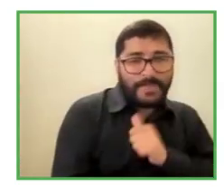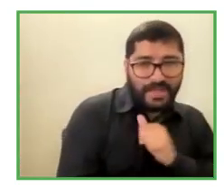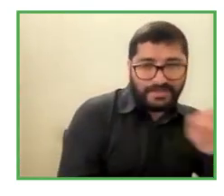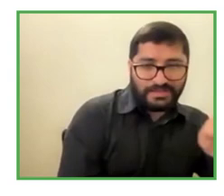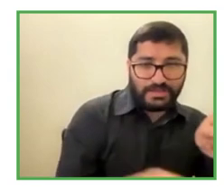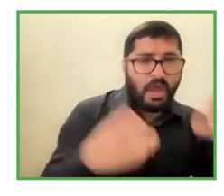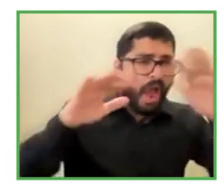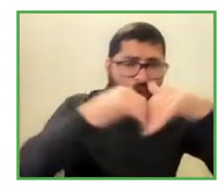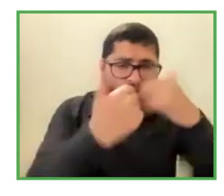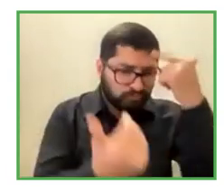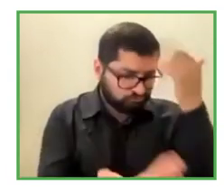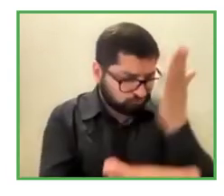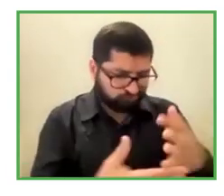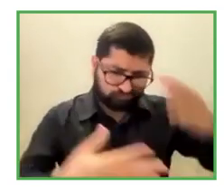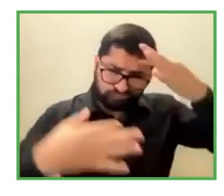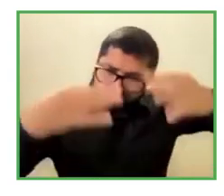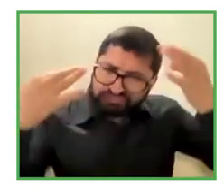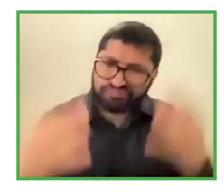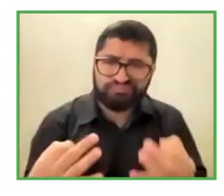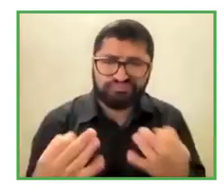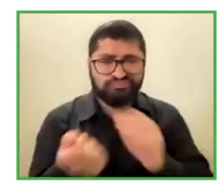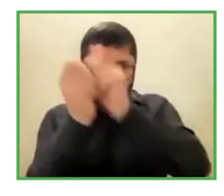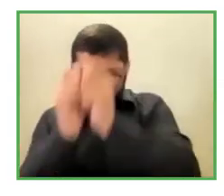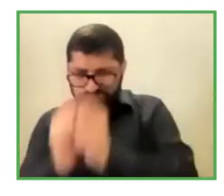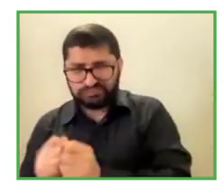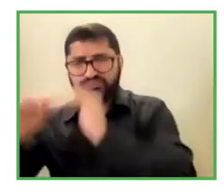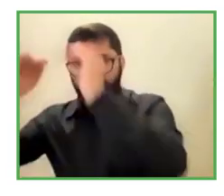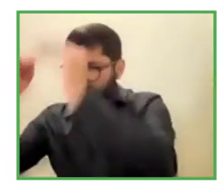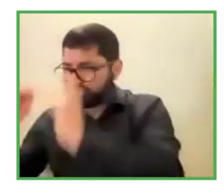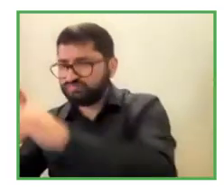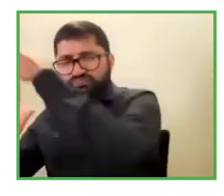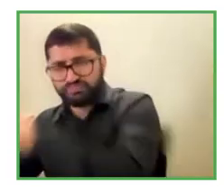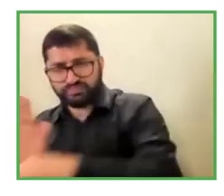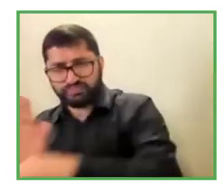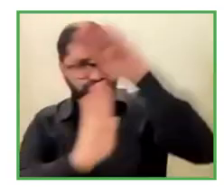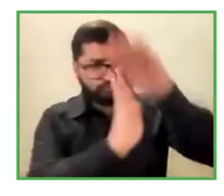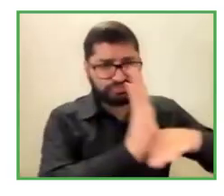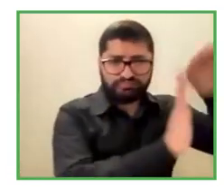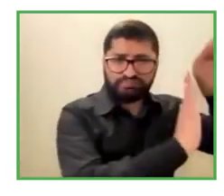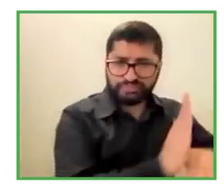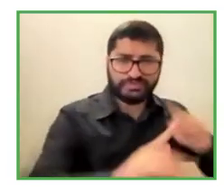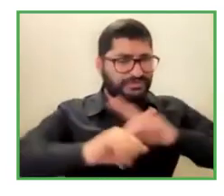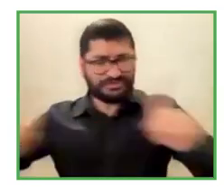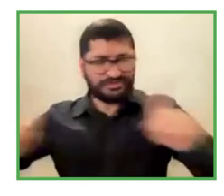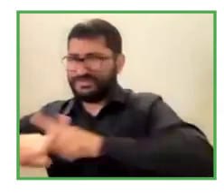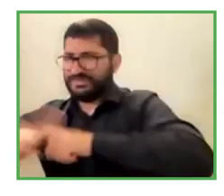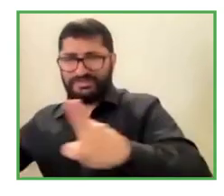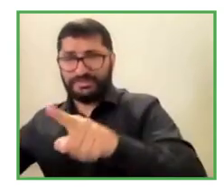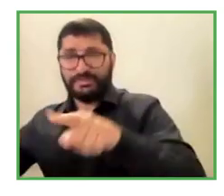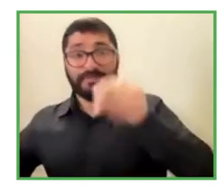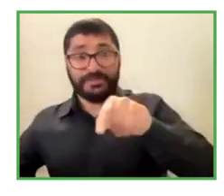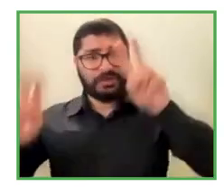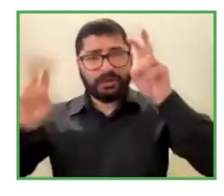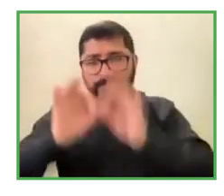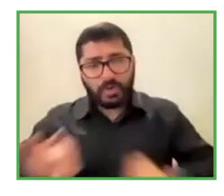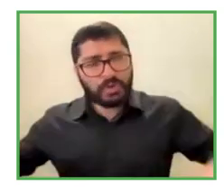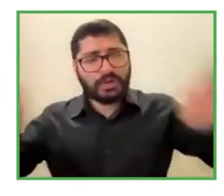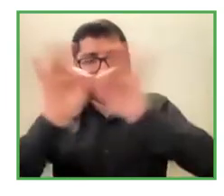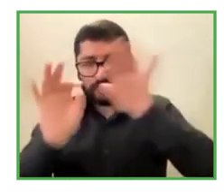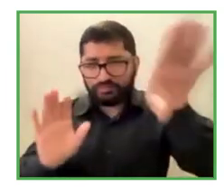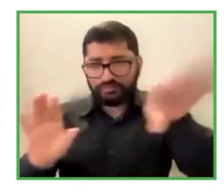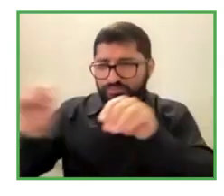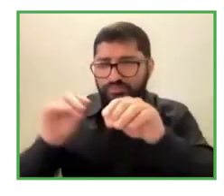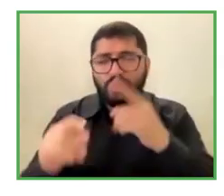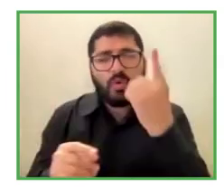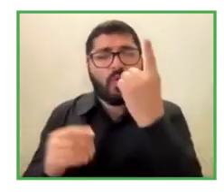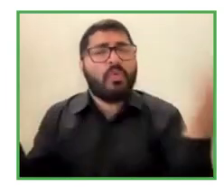is different. So first, we need to consider all the characteristics that we require in partners